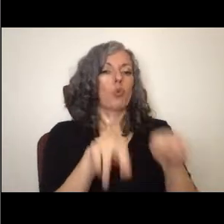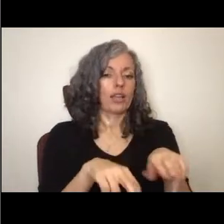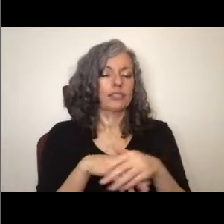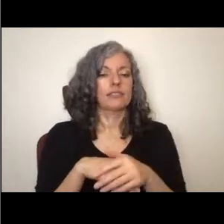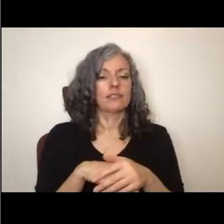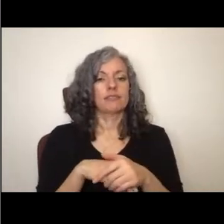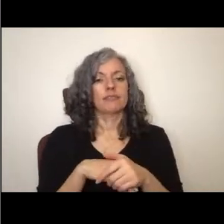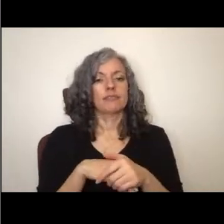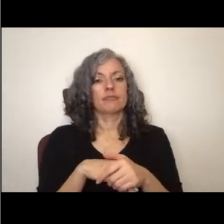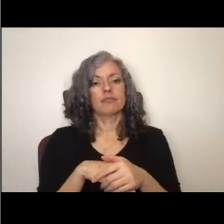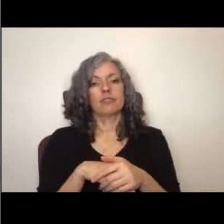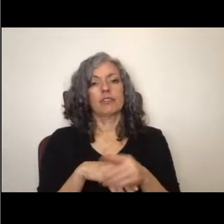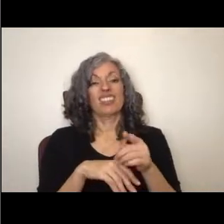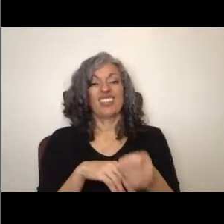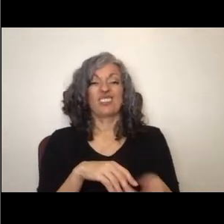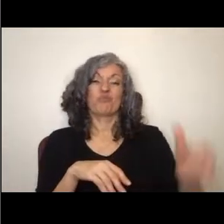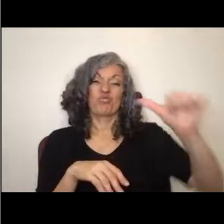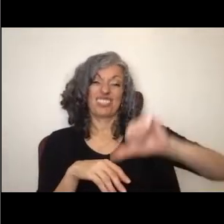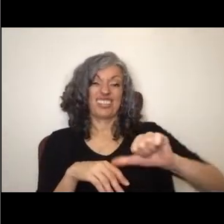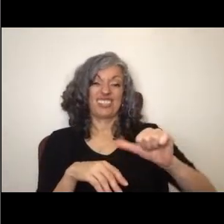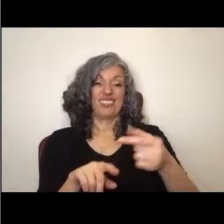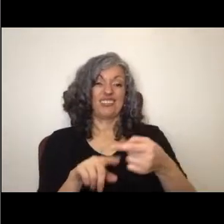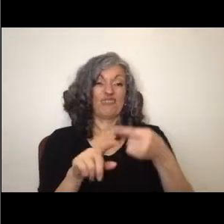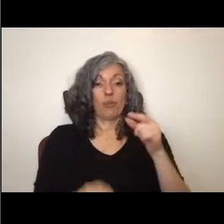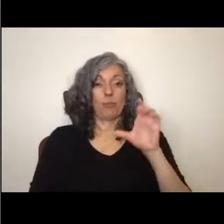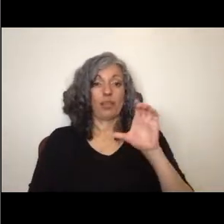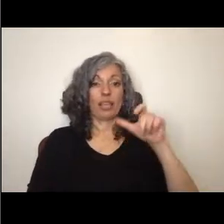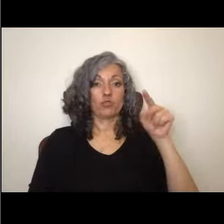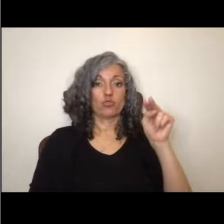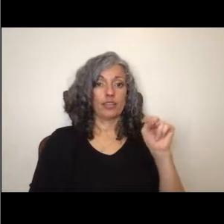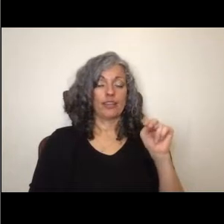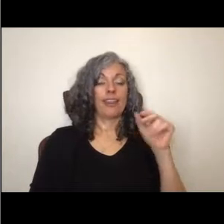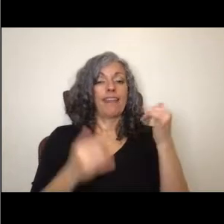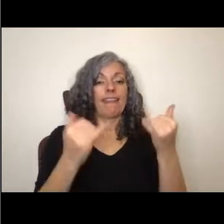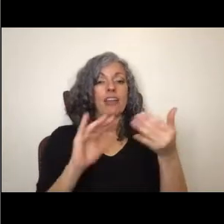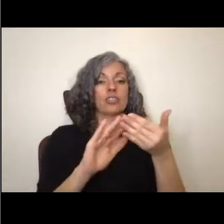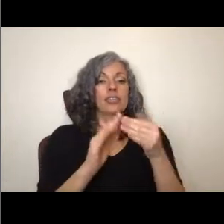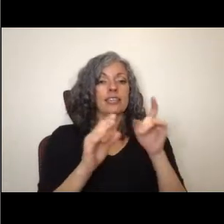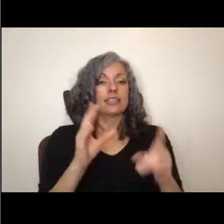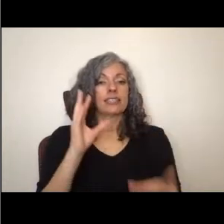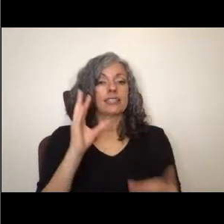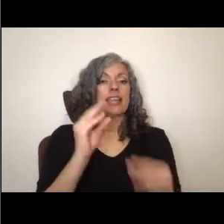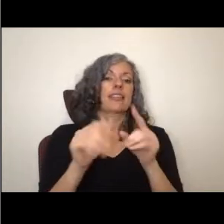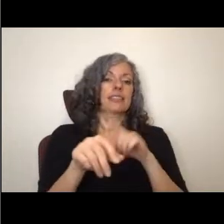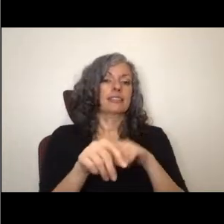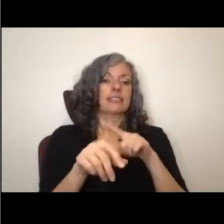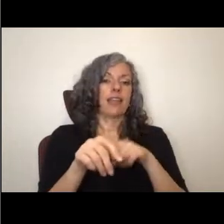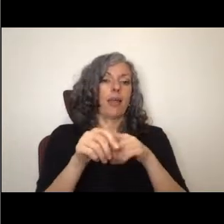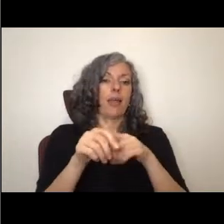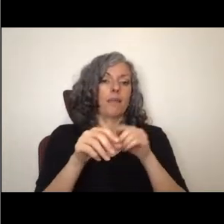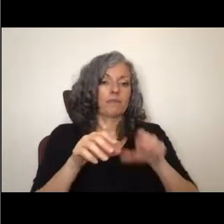invoice was rejected by Caltrans. Now the city needs additional time to liquidate the funds and pay out the